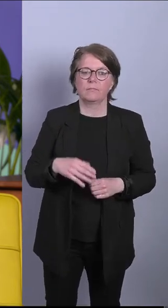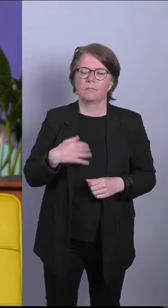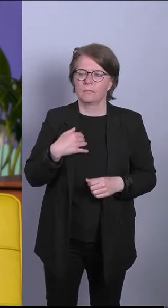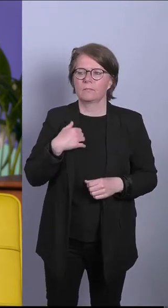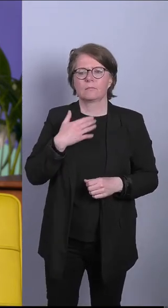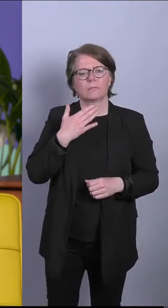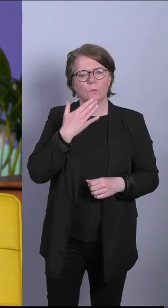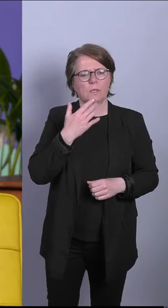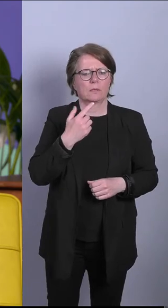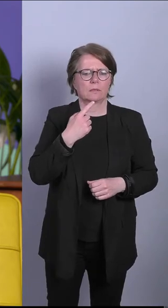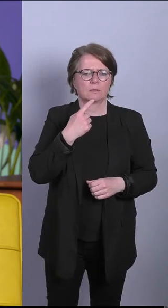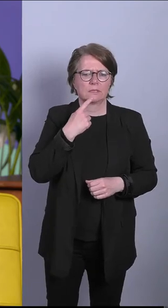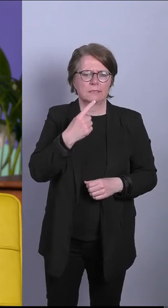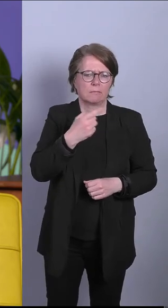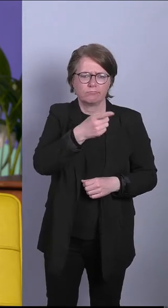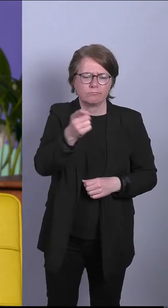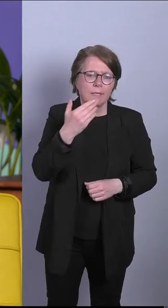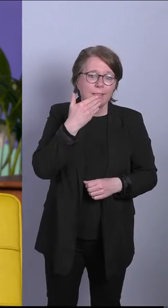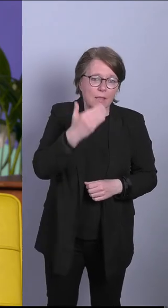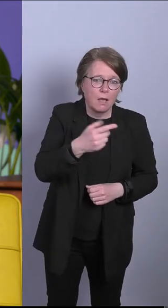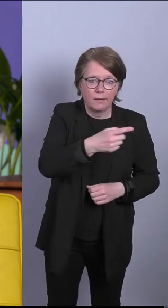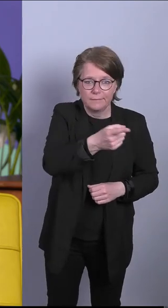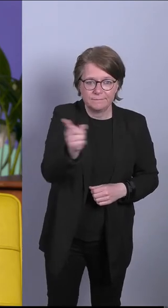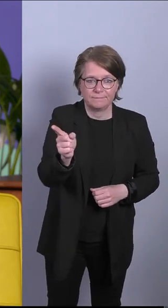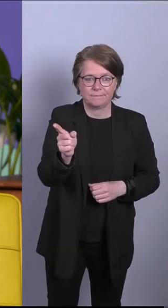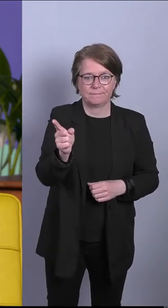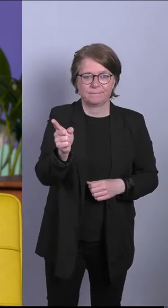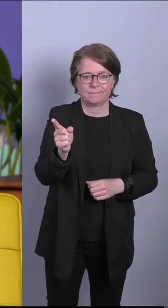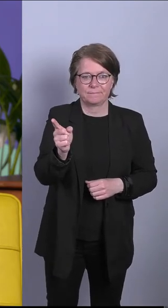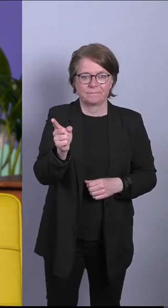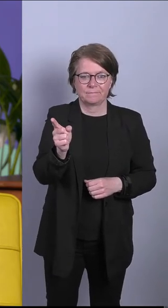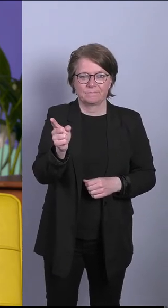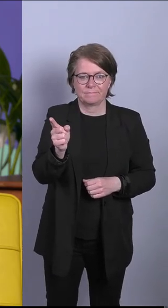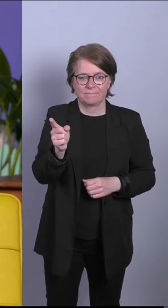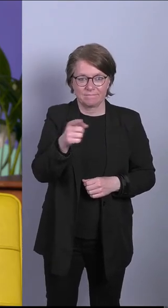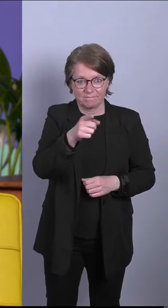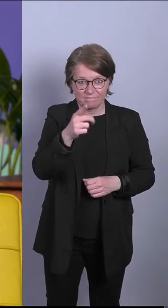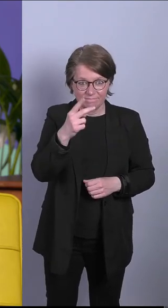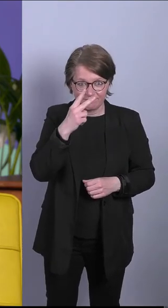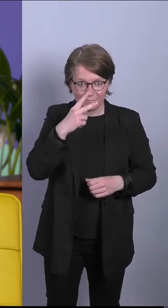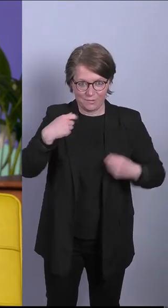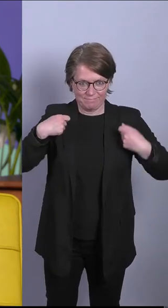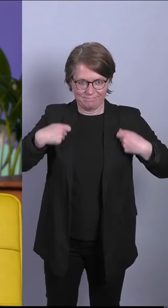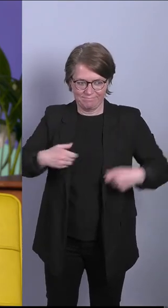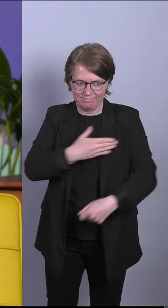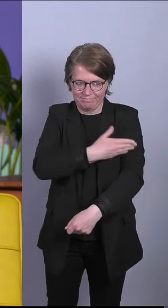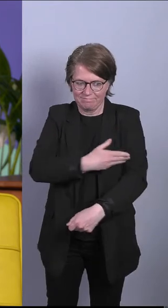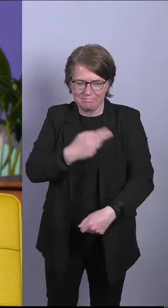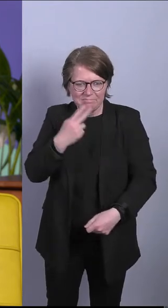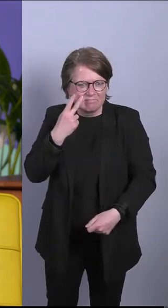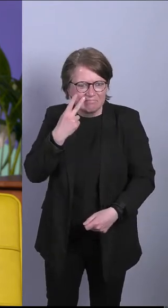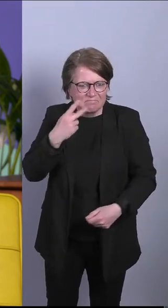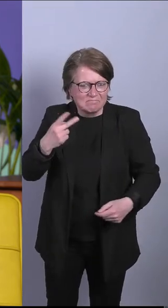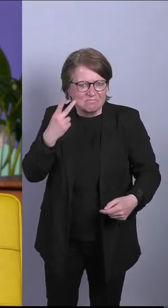be able to see the volunteer uniform for Special Olympic World Games Berlin 2023. Yes, please do.